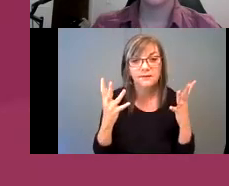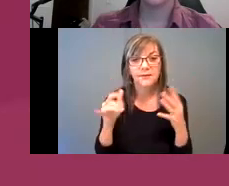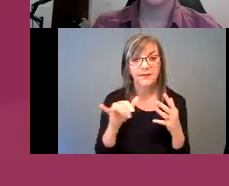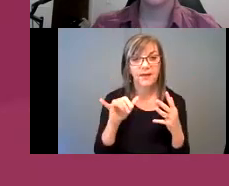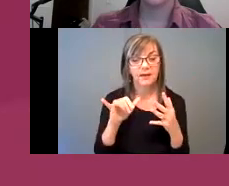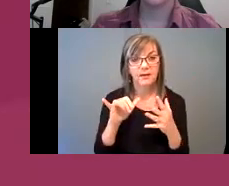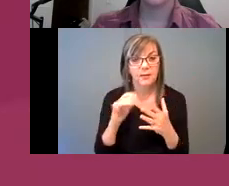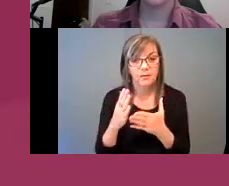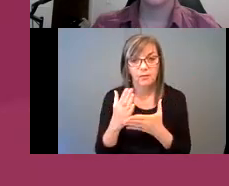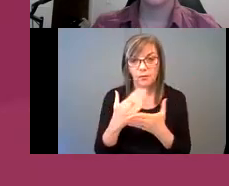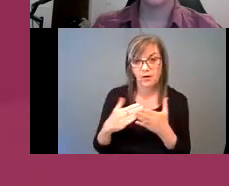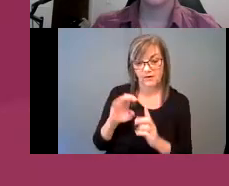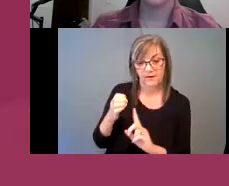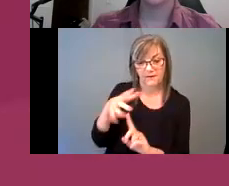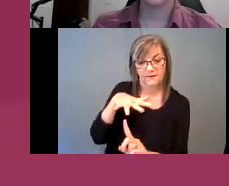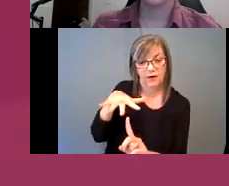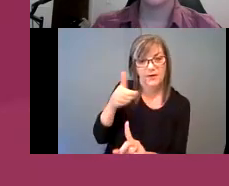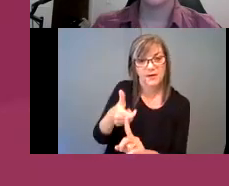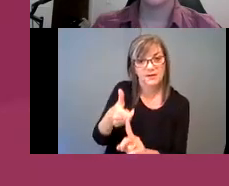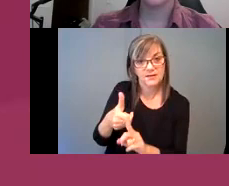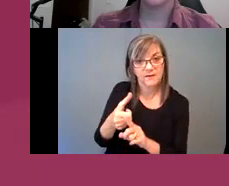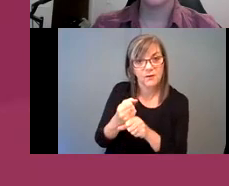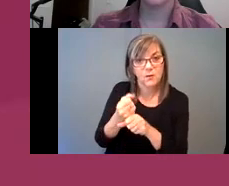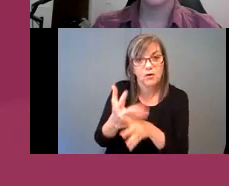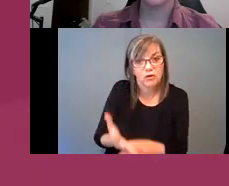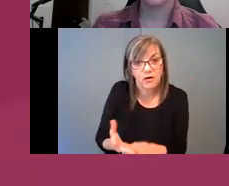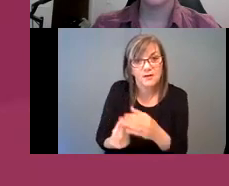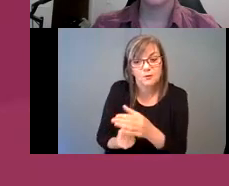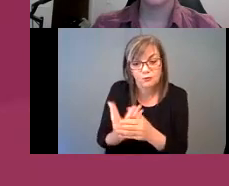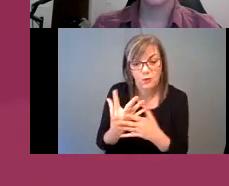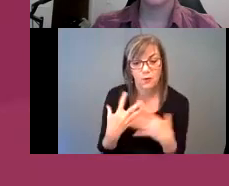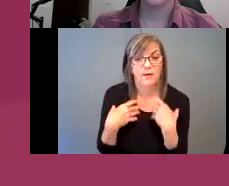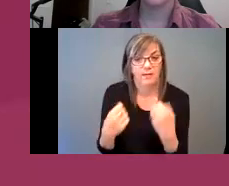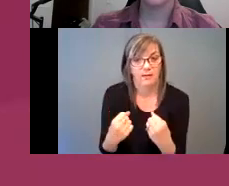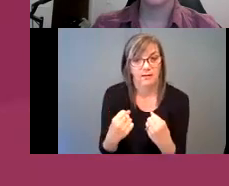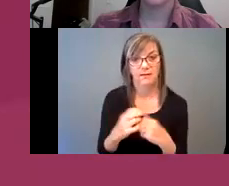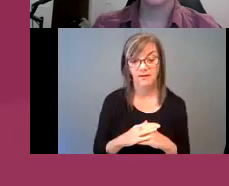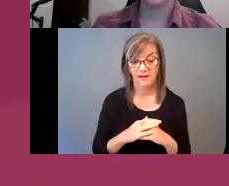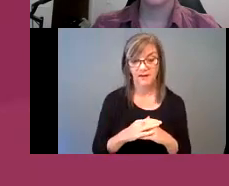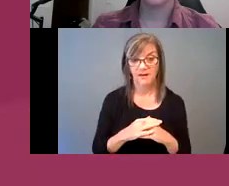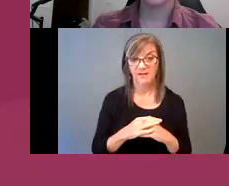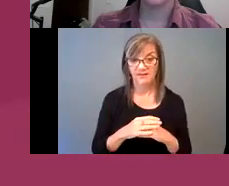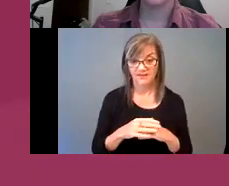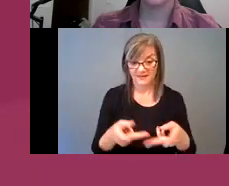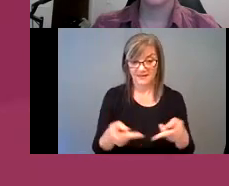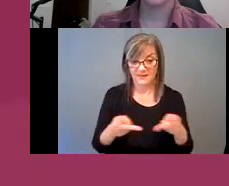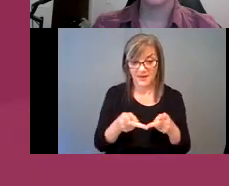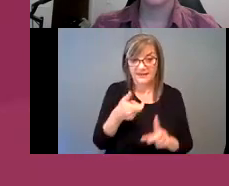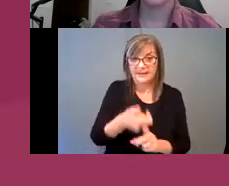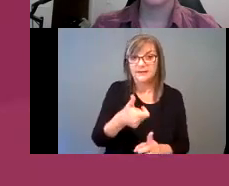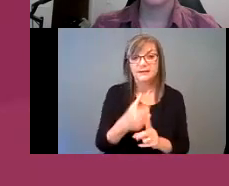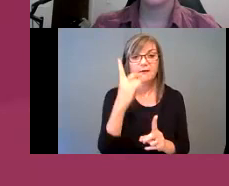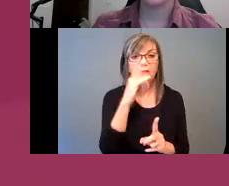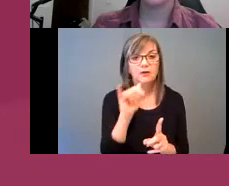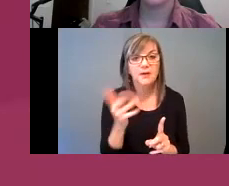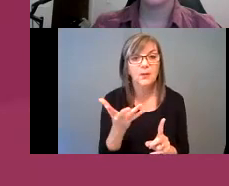an environment that would cultivate healing? What does the physical space look like? So again, in that example earlier,